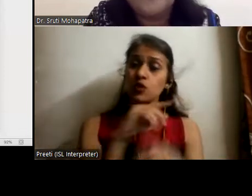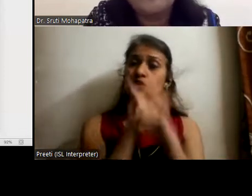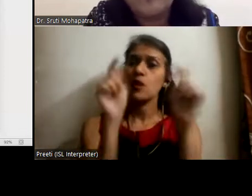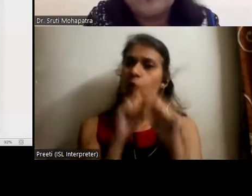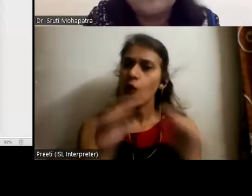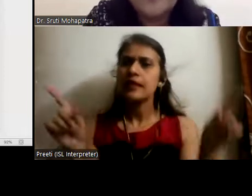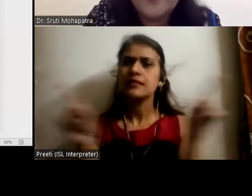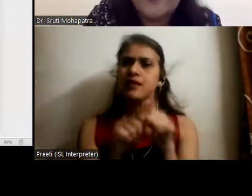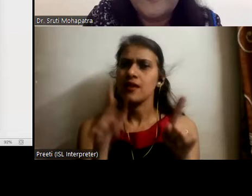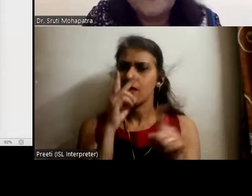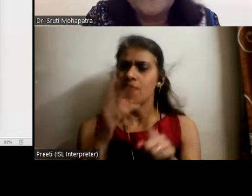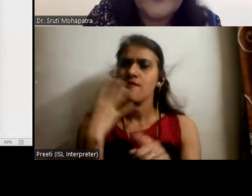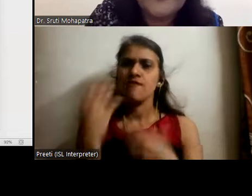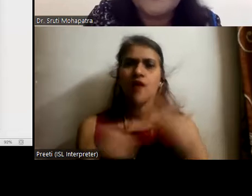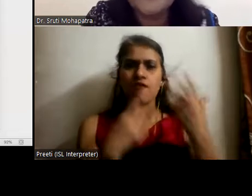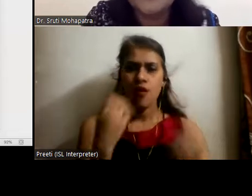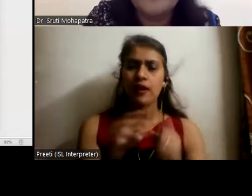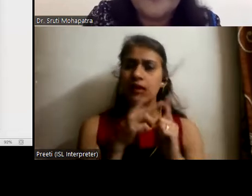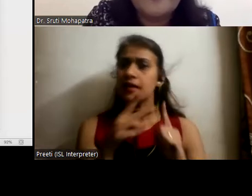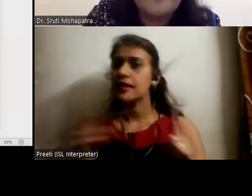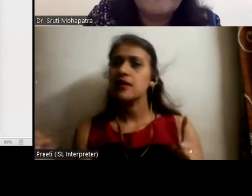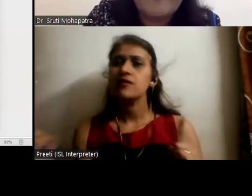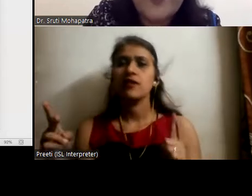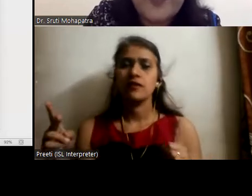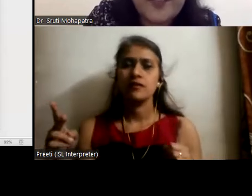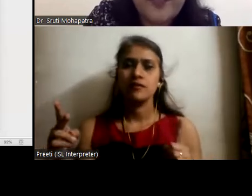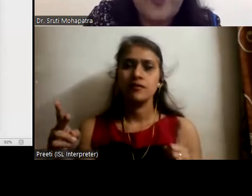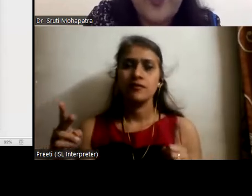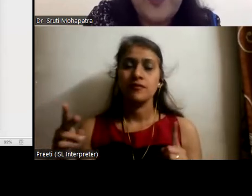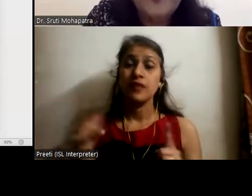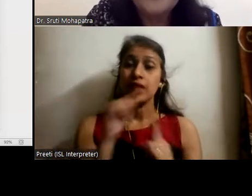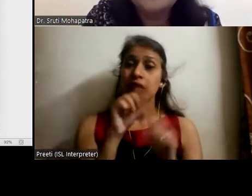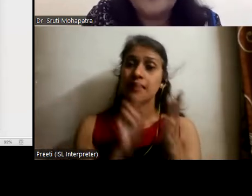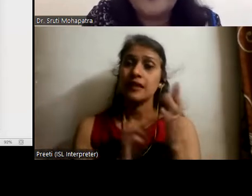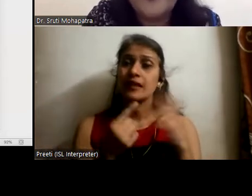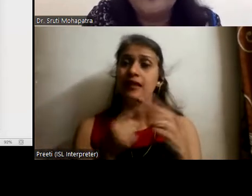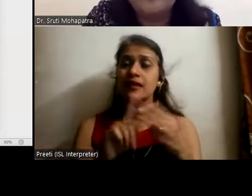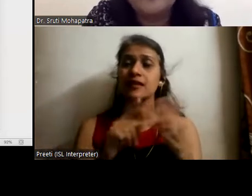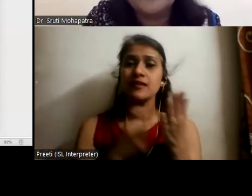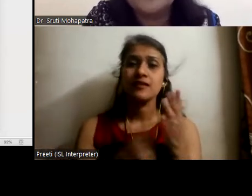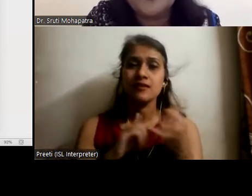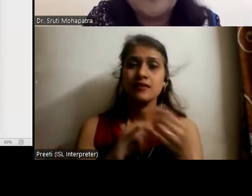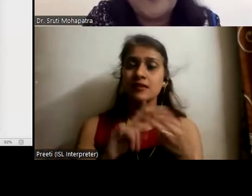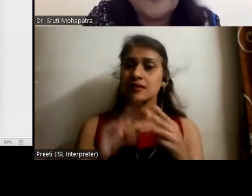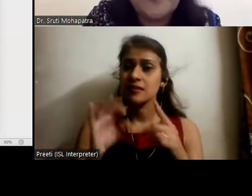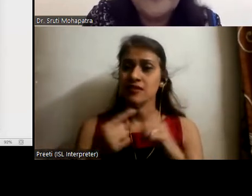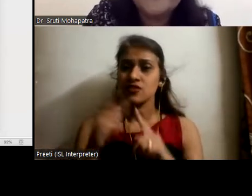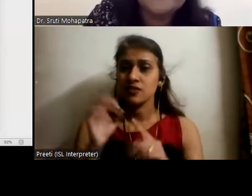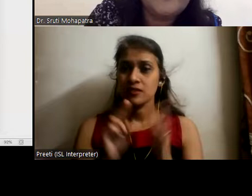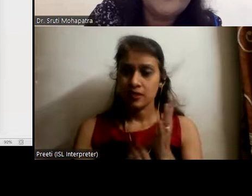you find a lot of intersection with the feminist theory. So according to the social